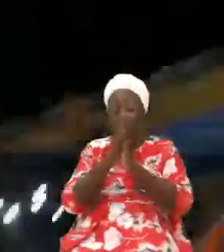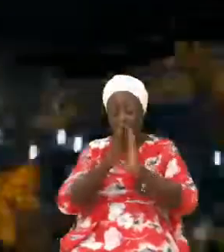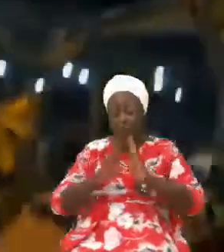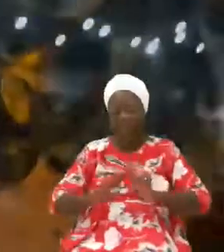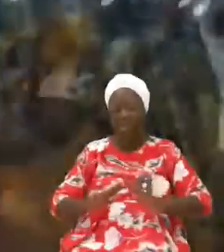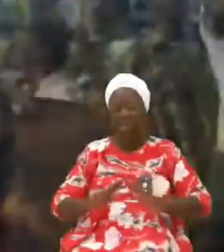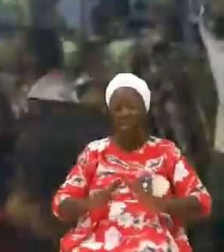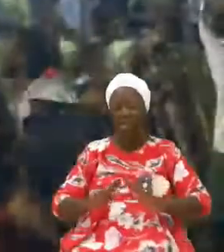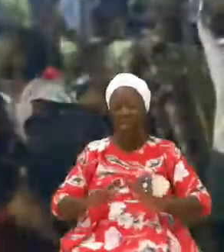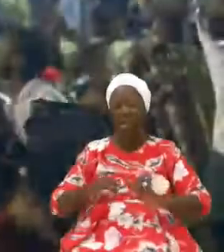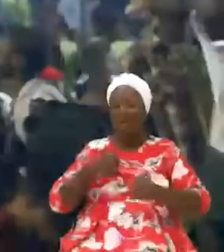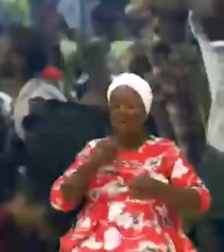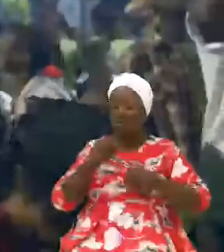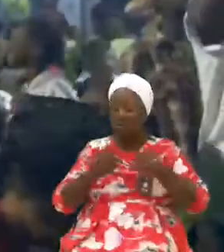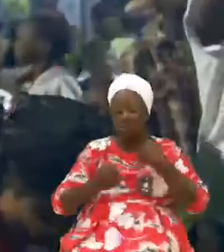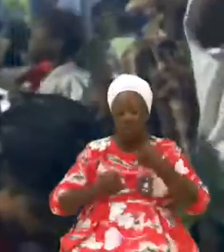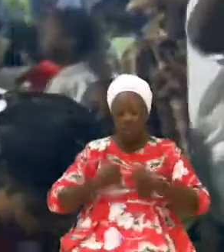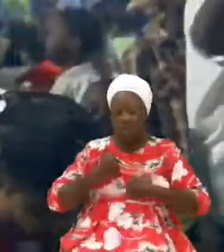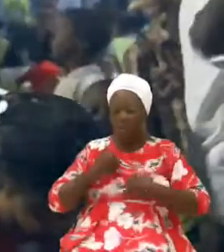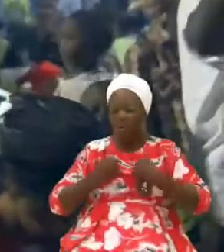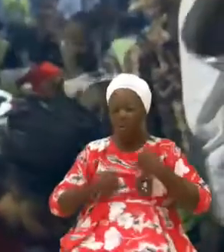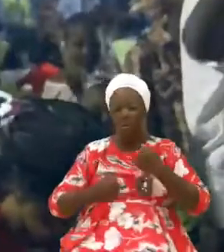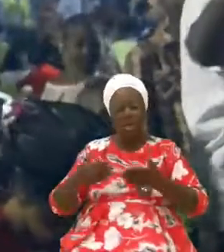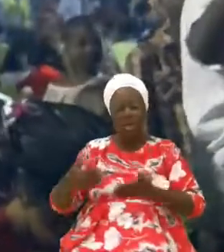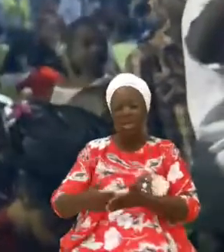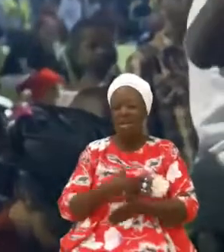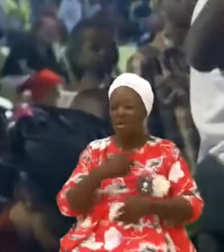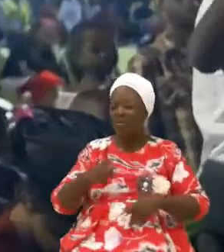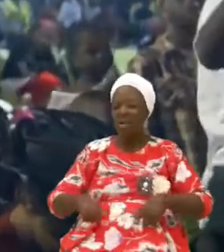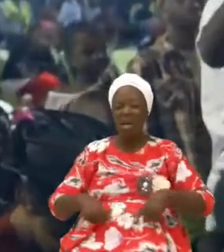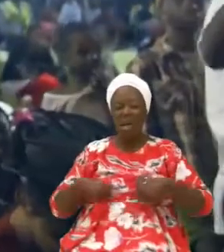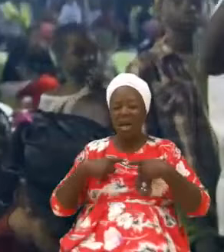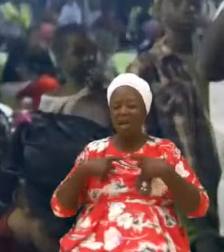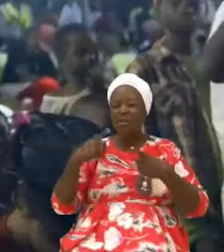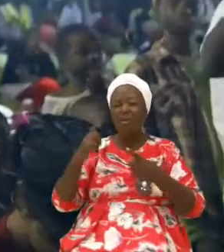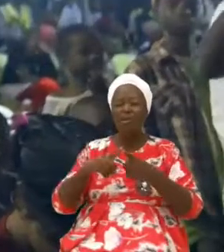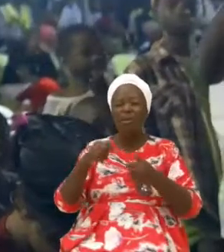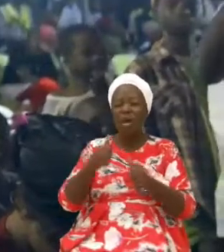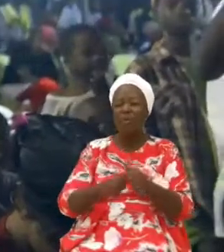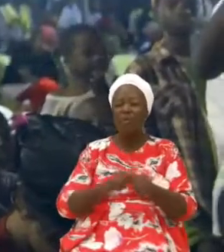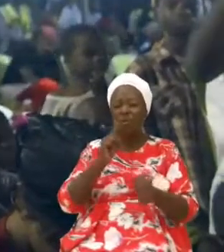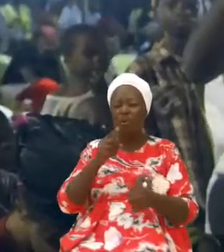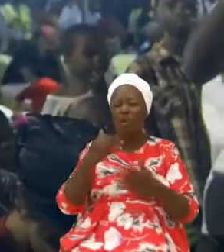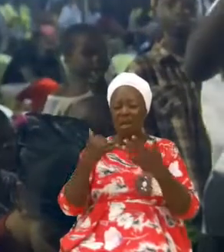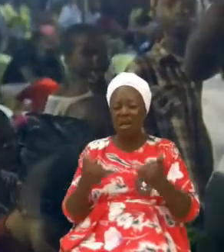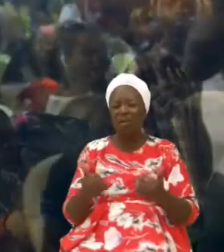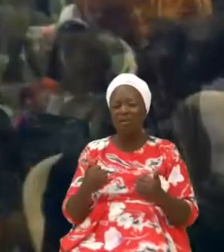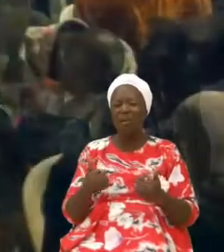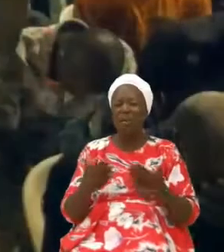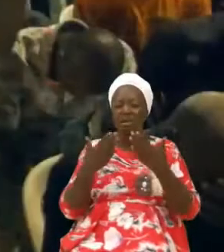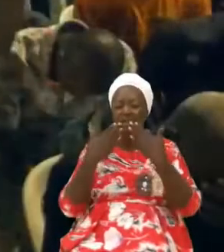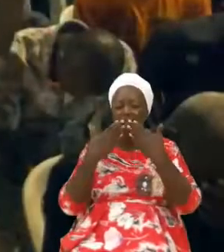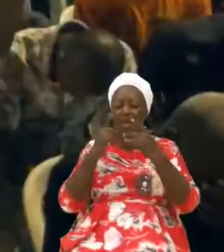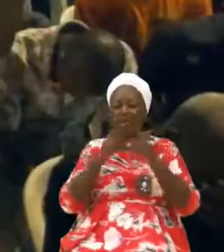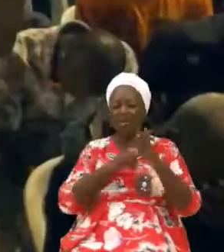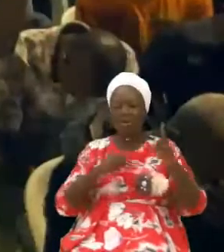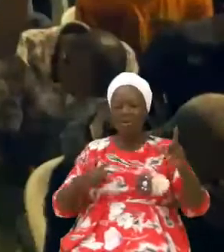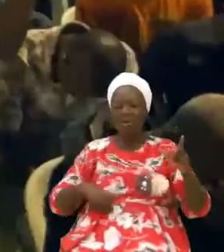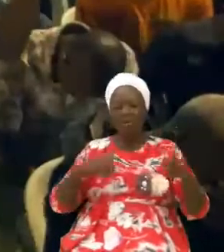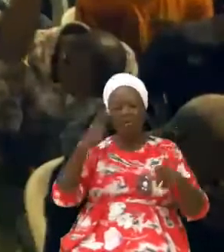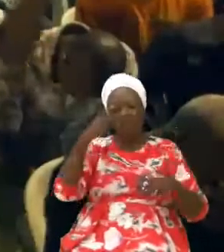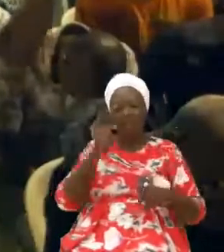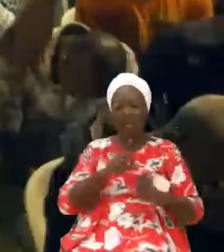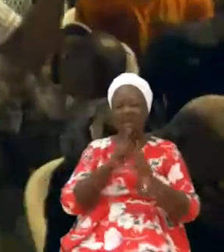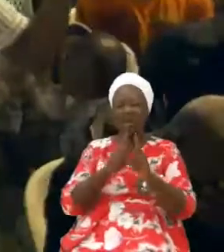Jesus' name. Restore your peace, your joy, your new life to everyone